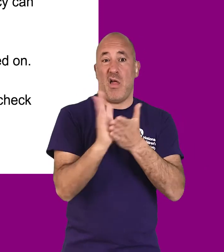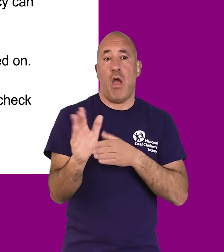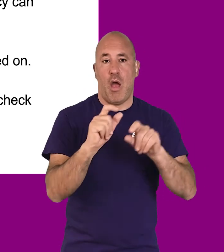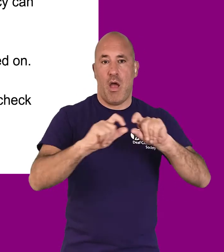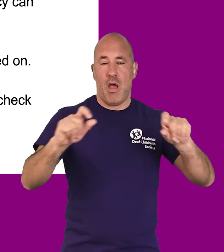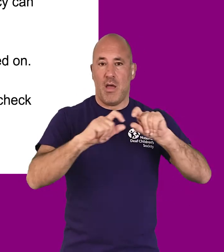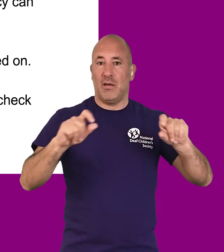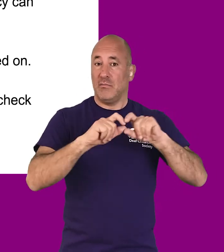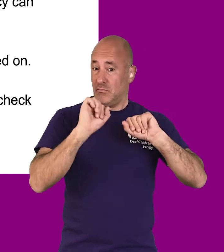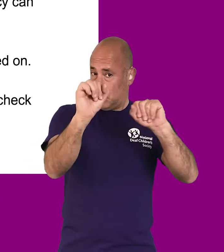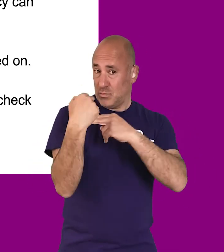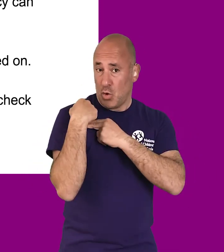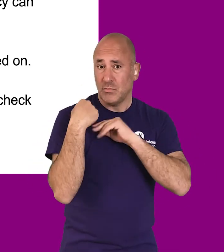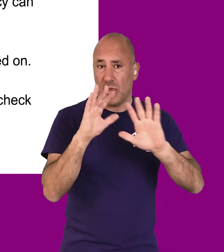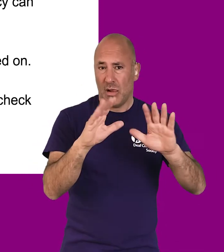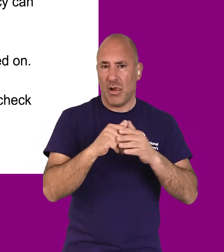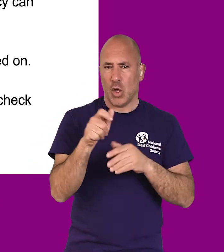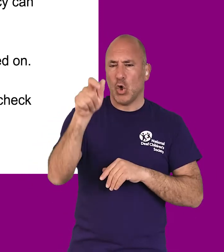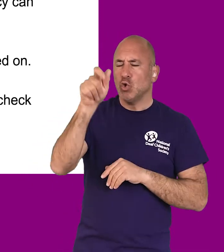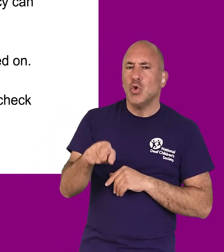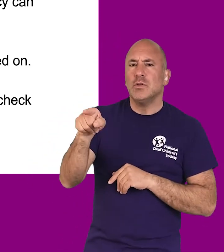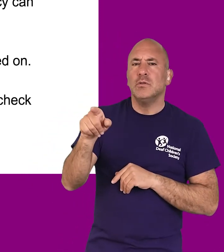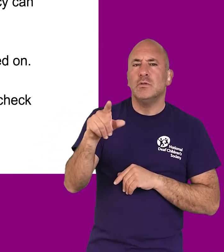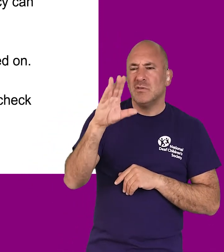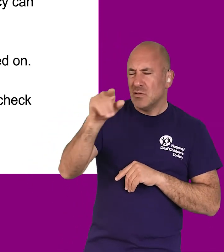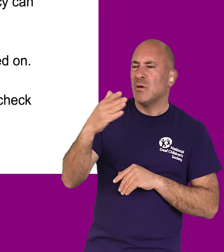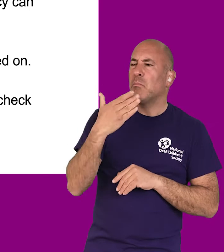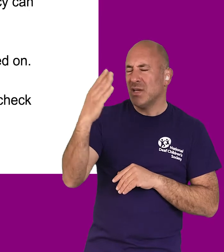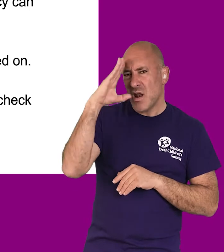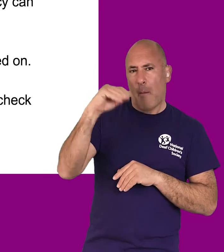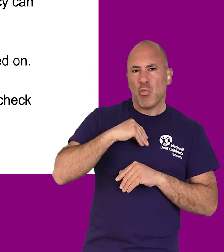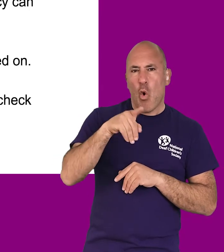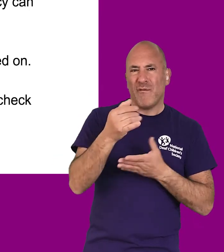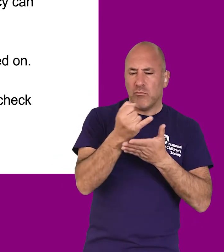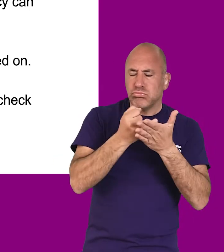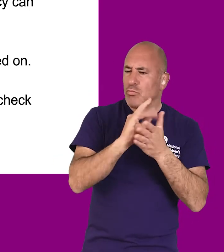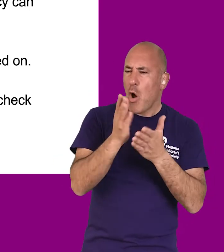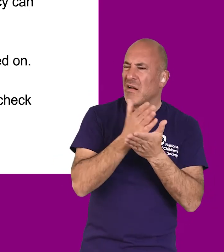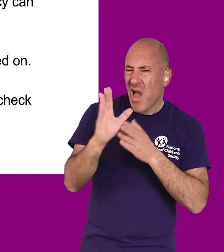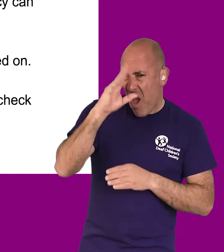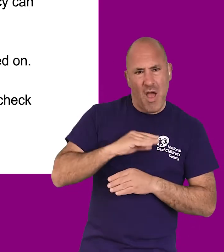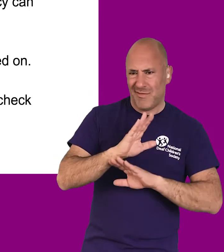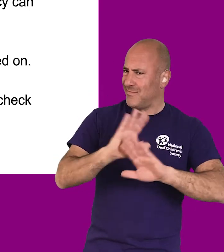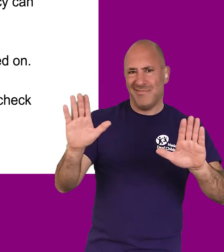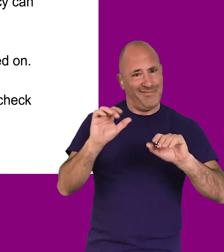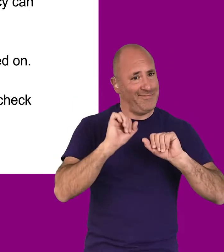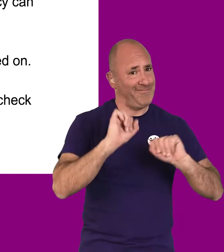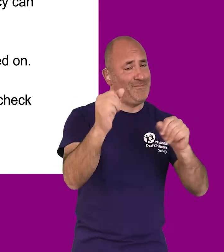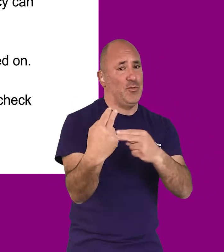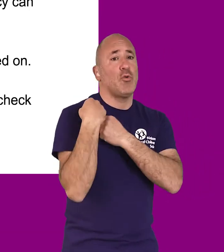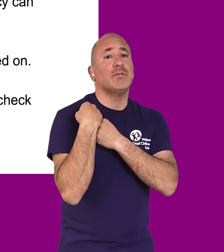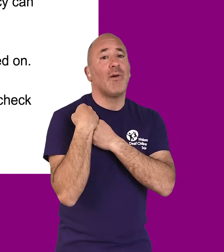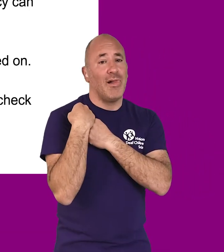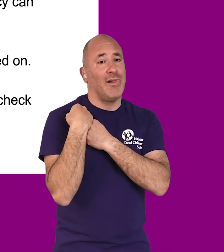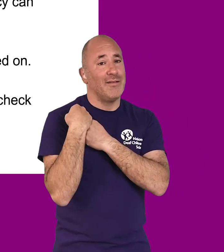your responsibility to make sure that they are coming out clearly. Don't rely on the student to have to intervene